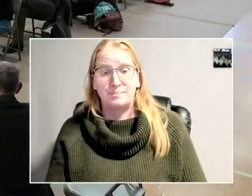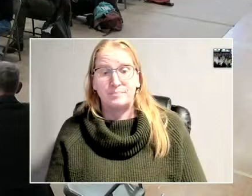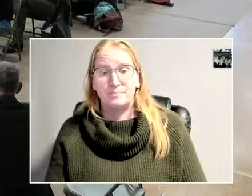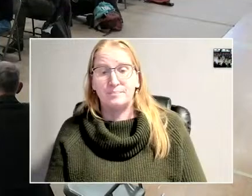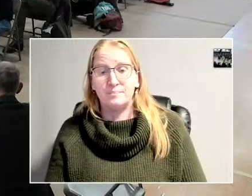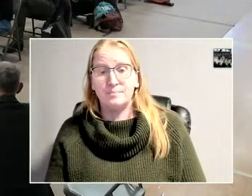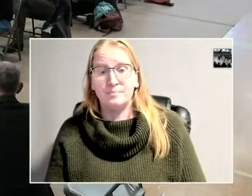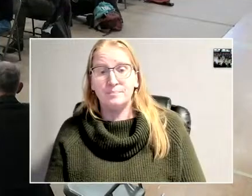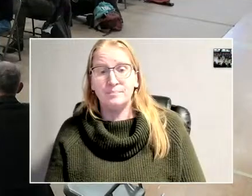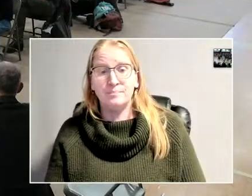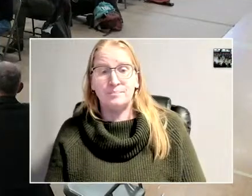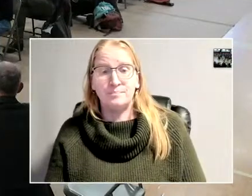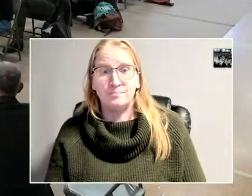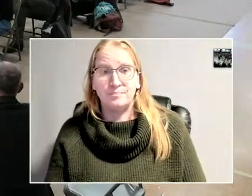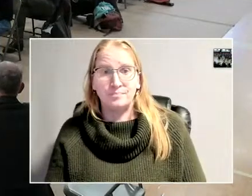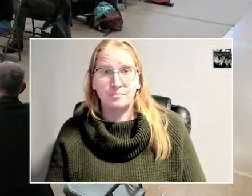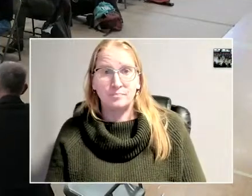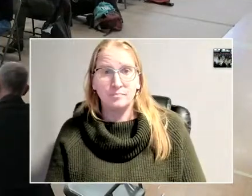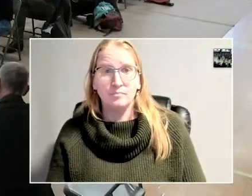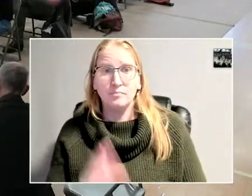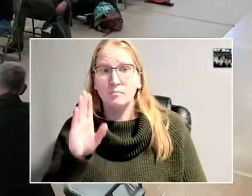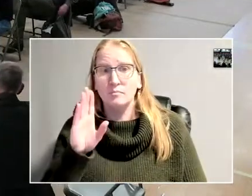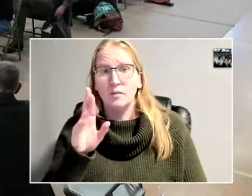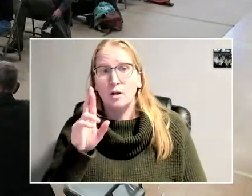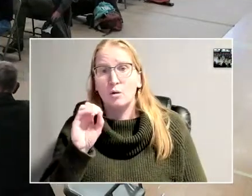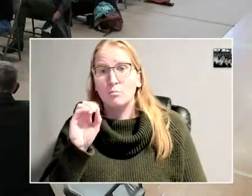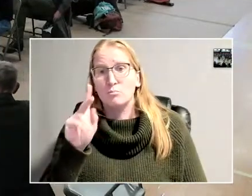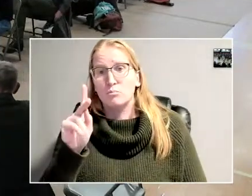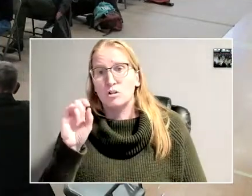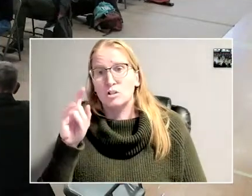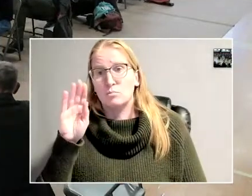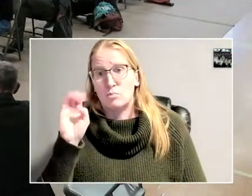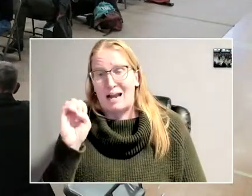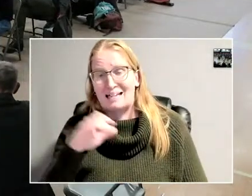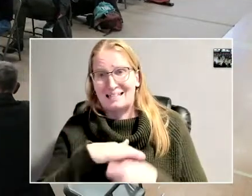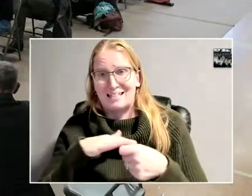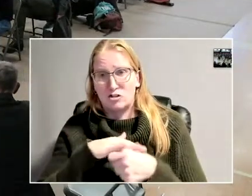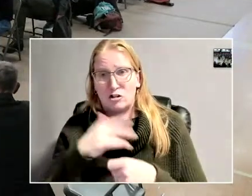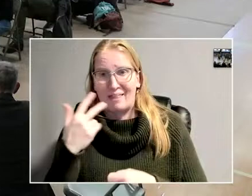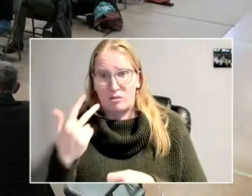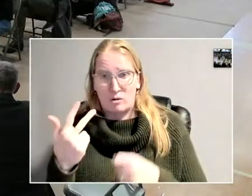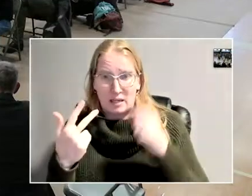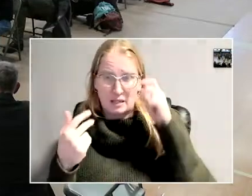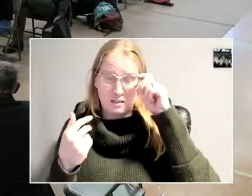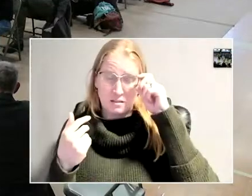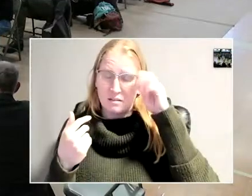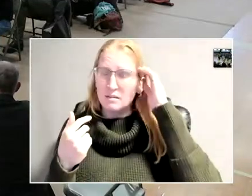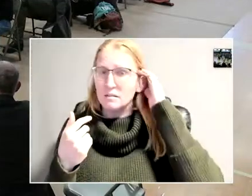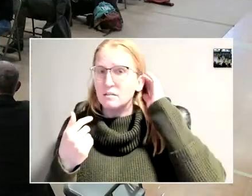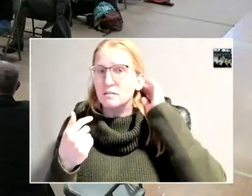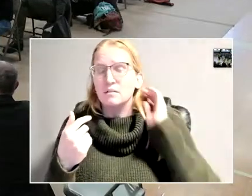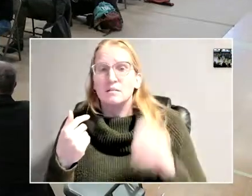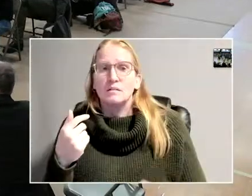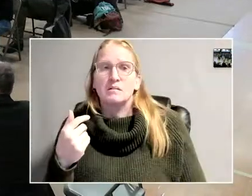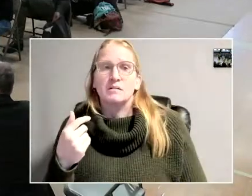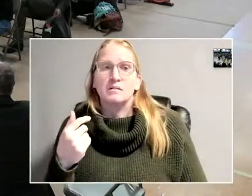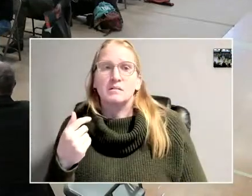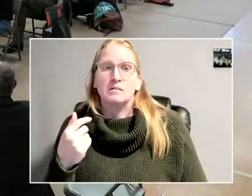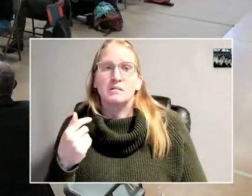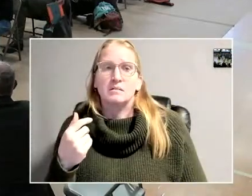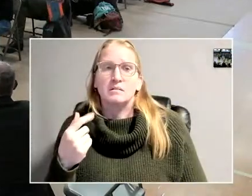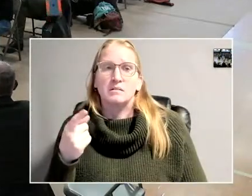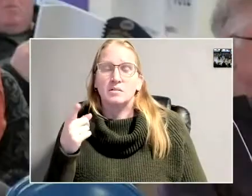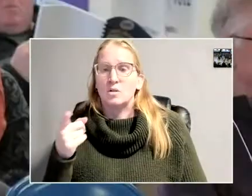Sprite Frick Sprite District 3 squared um I would like i' like to Echo uh Andy